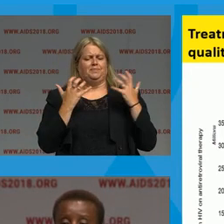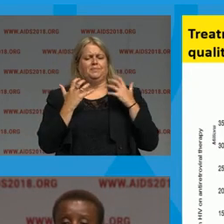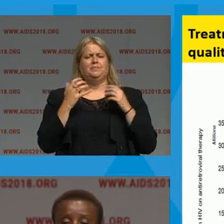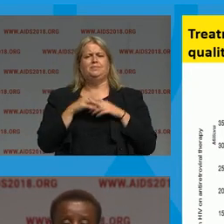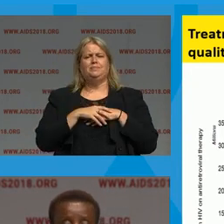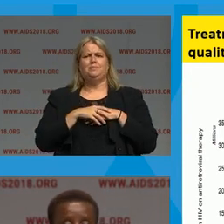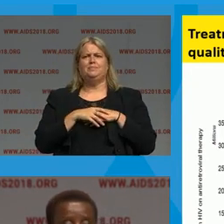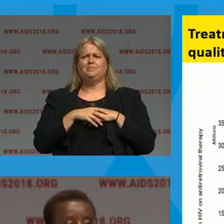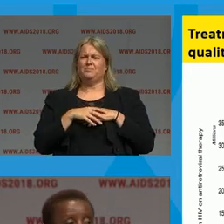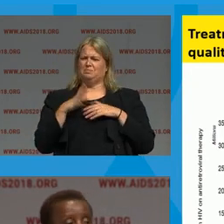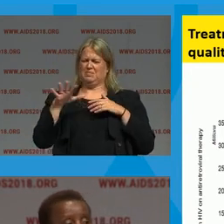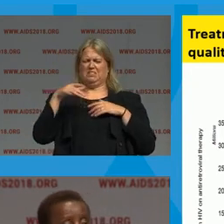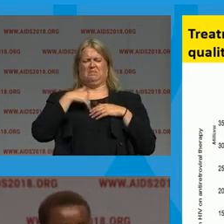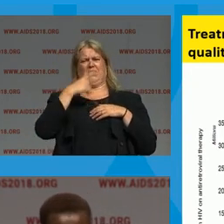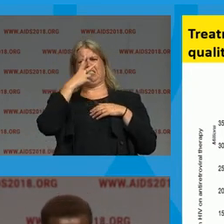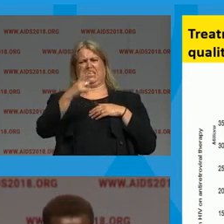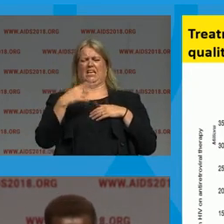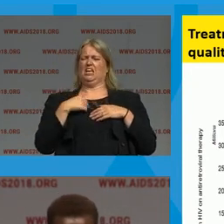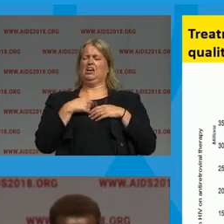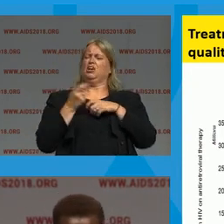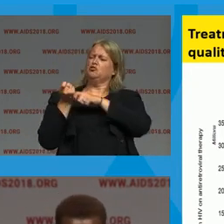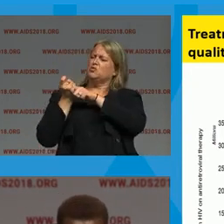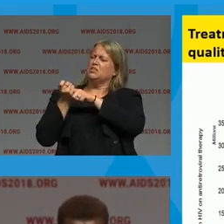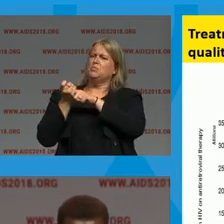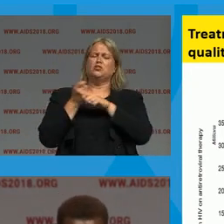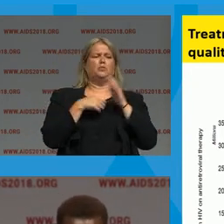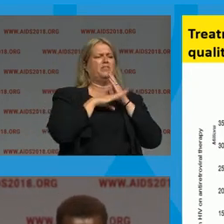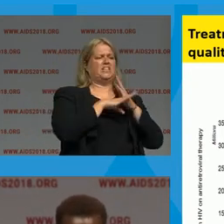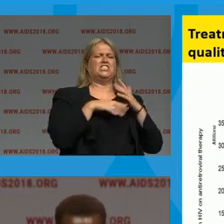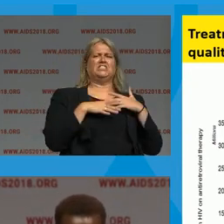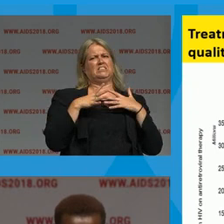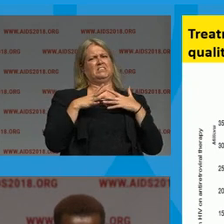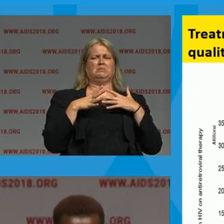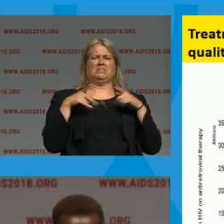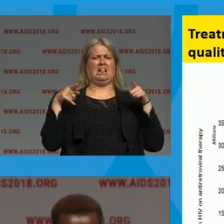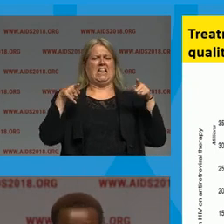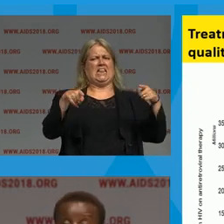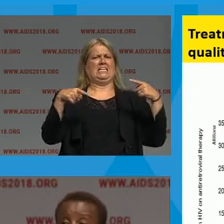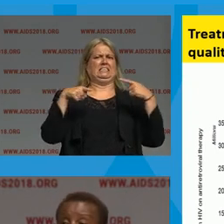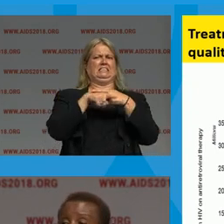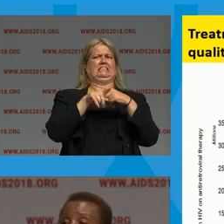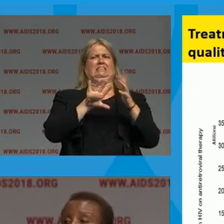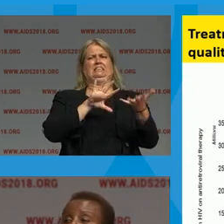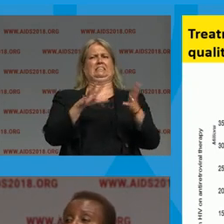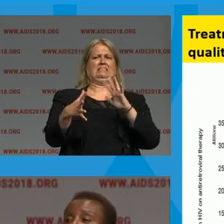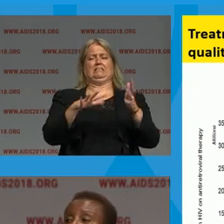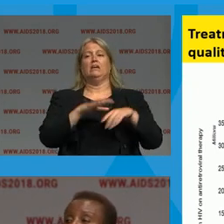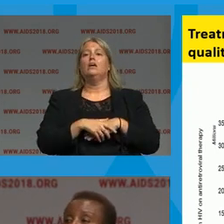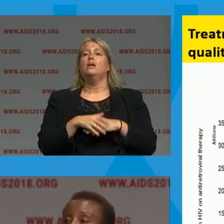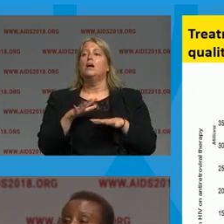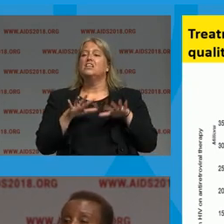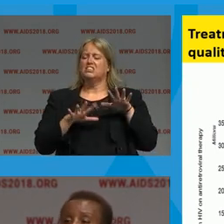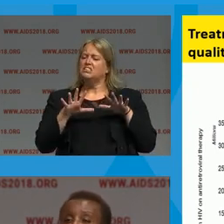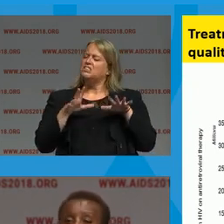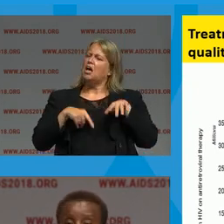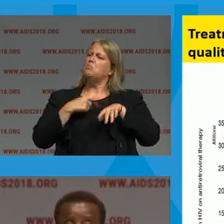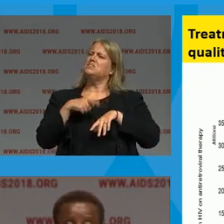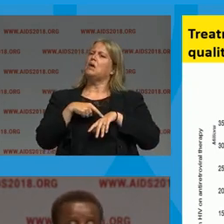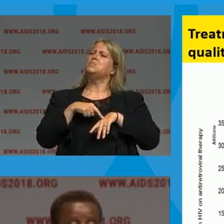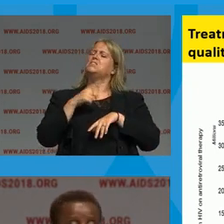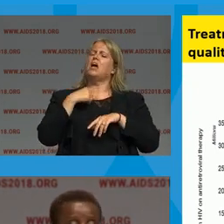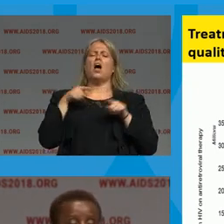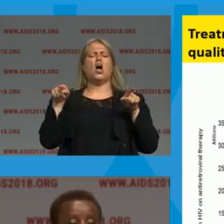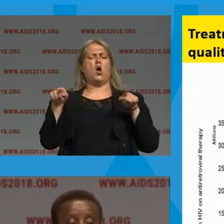false dichotomy between treatment and prevention. We sometimes talk as if they are two